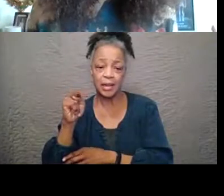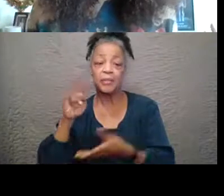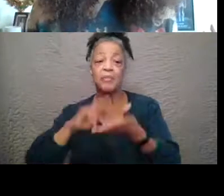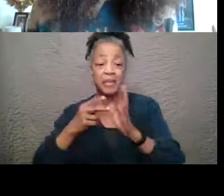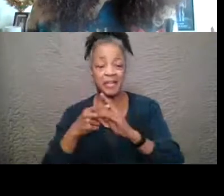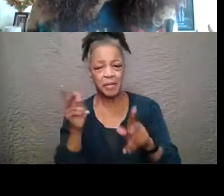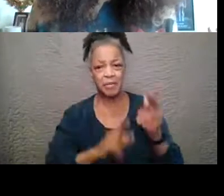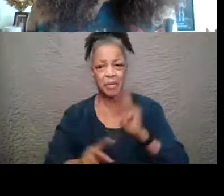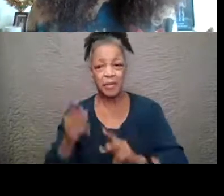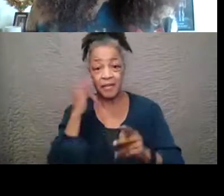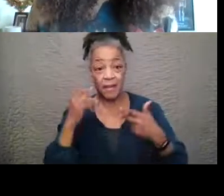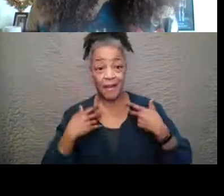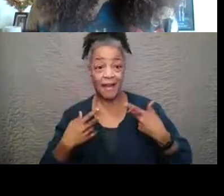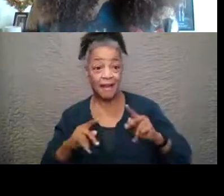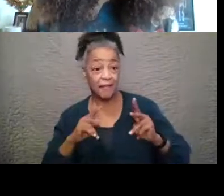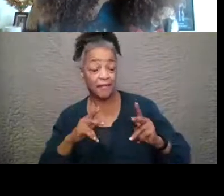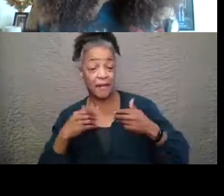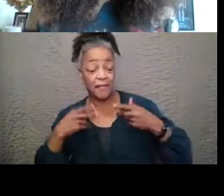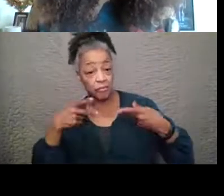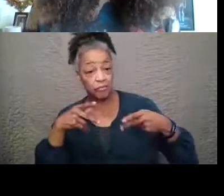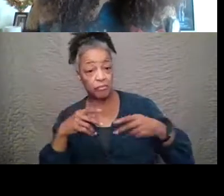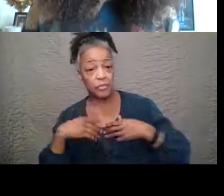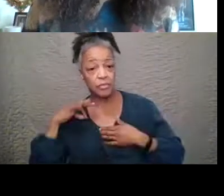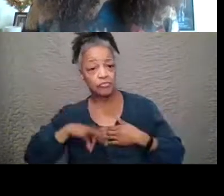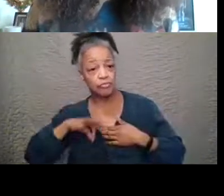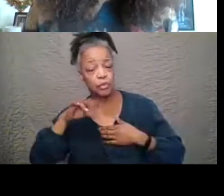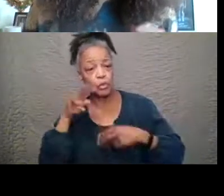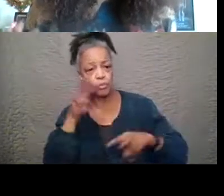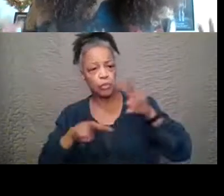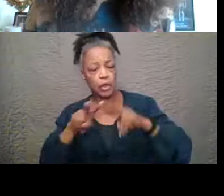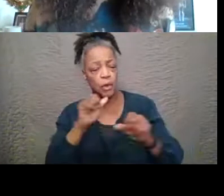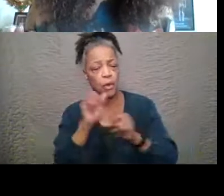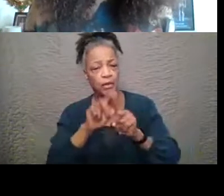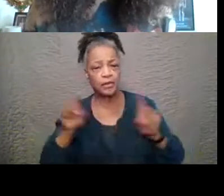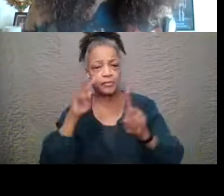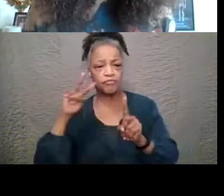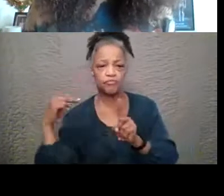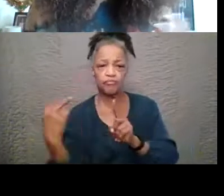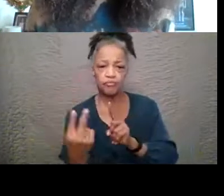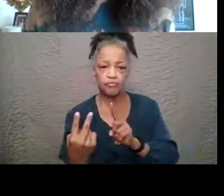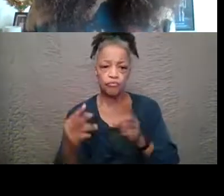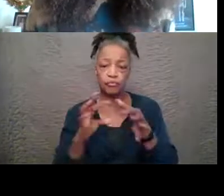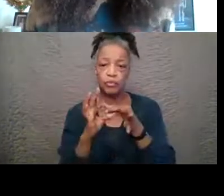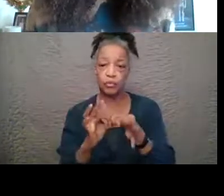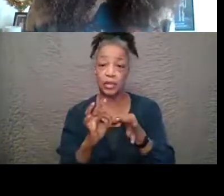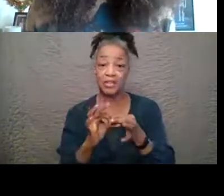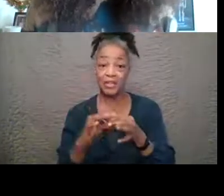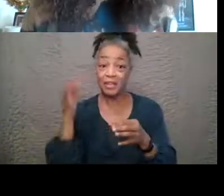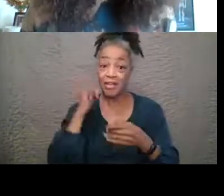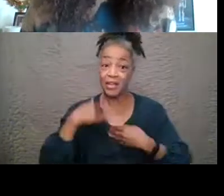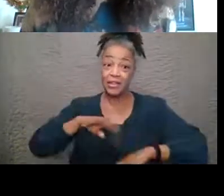if they have the privilege to look at the work that they do differently, in the context of, is this